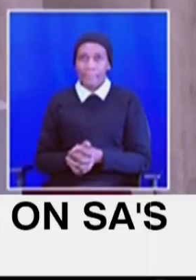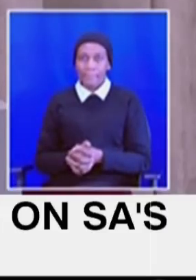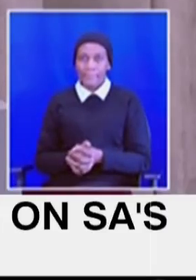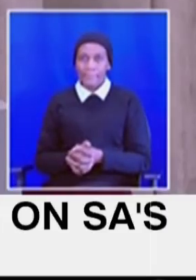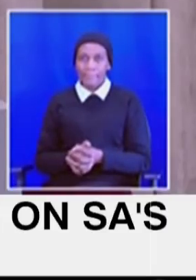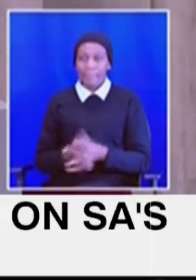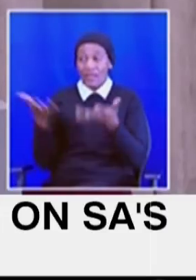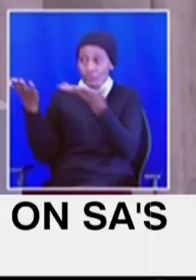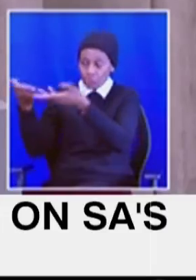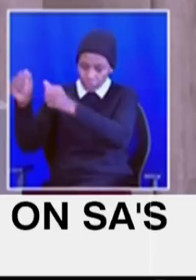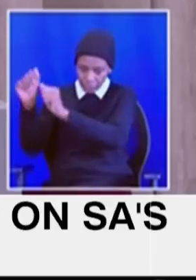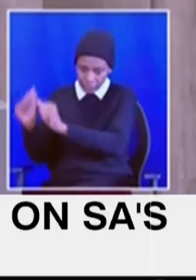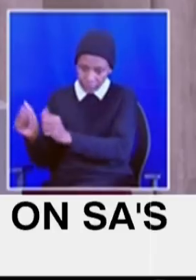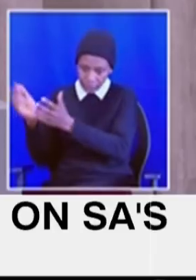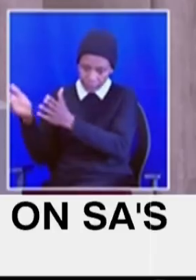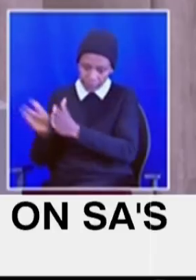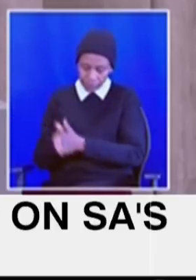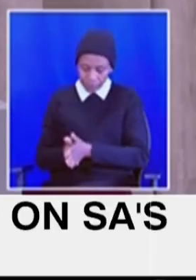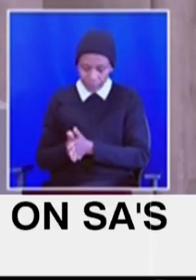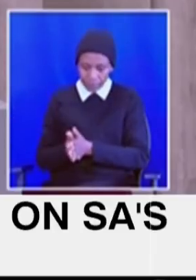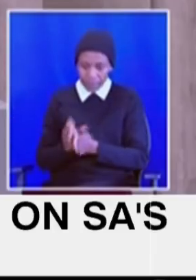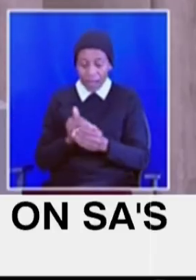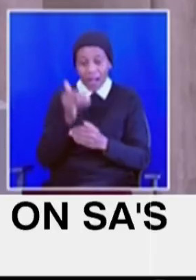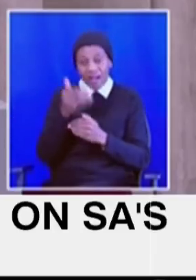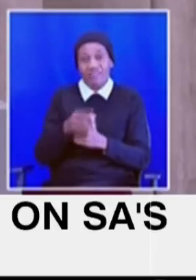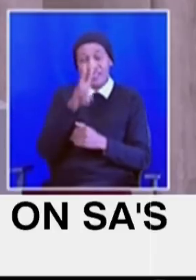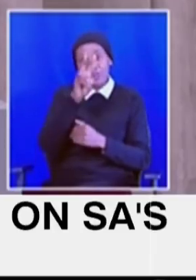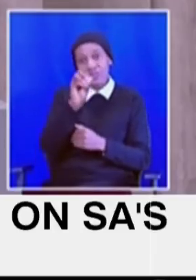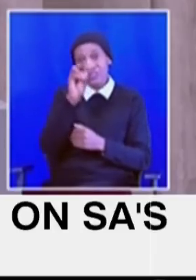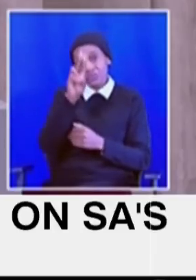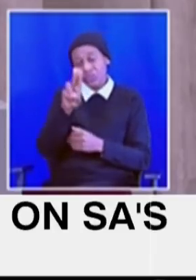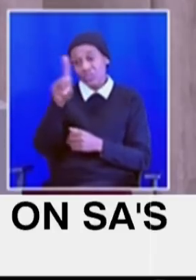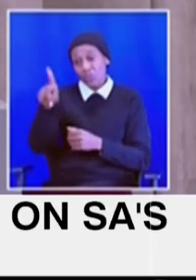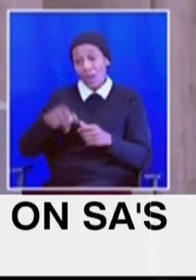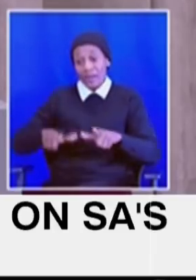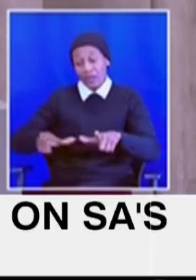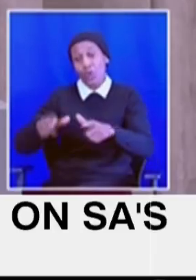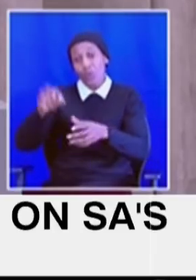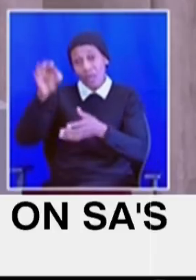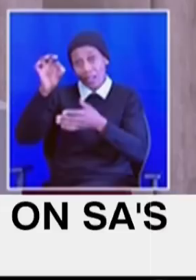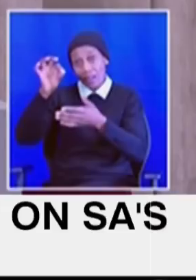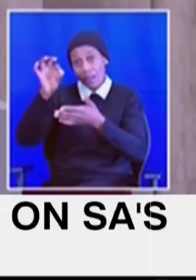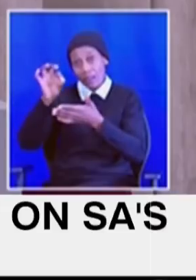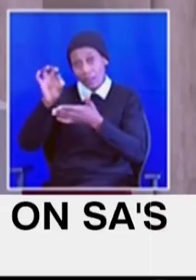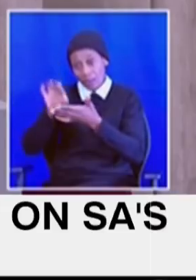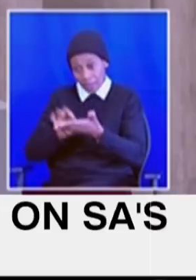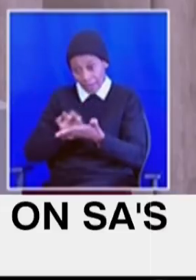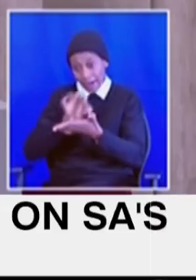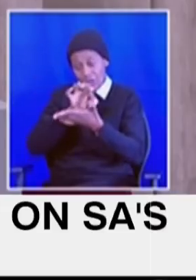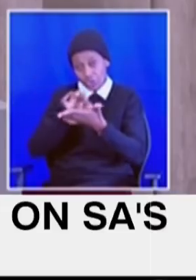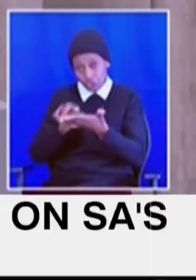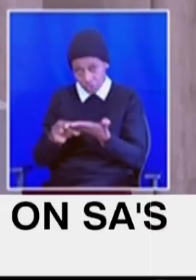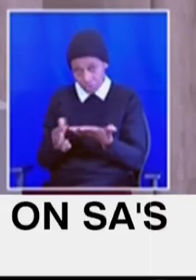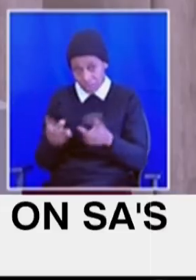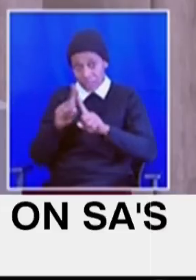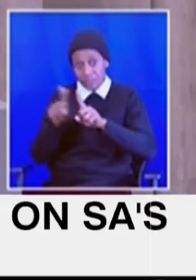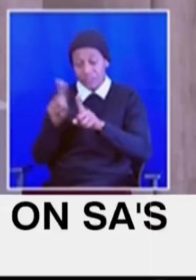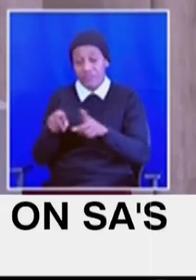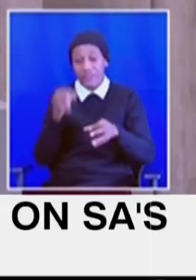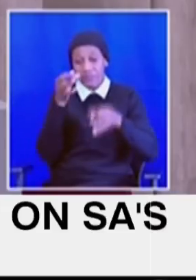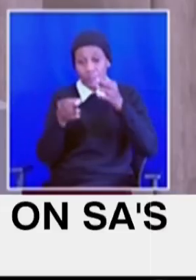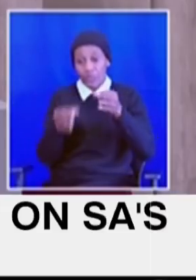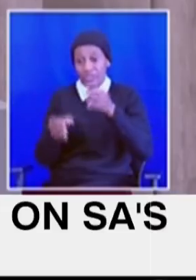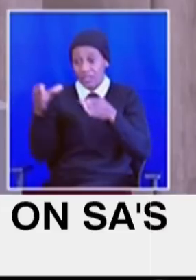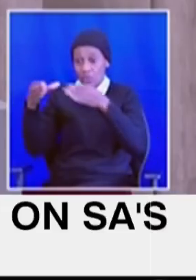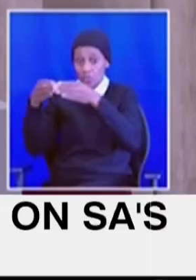Honorable Chairperson, following the 2021 local government elections, political coalitions